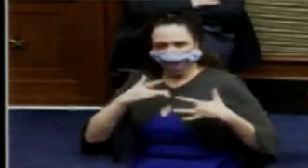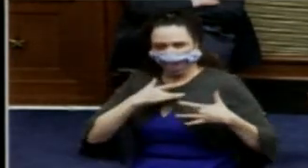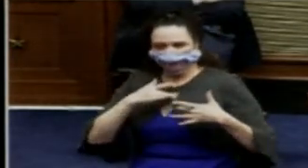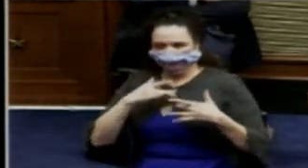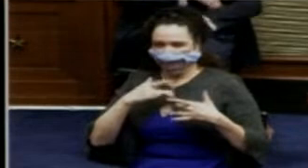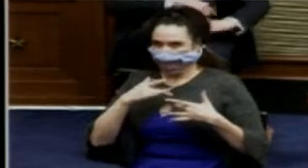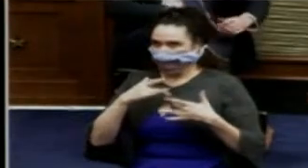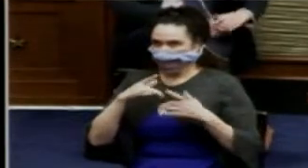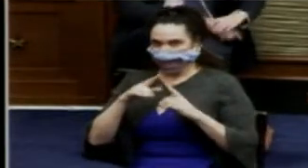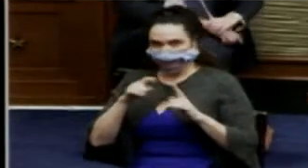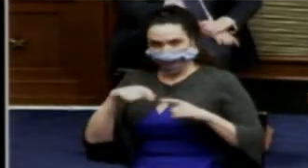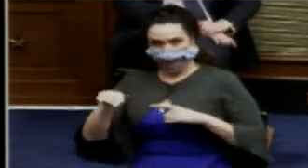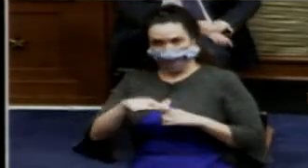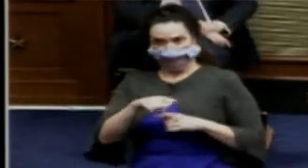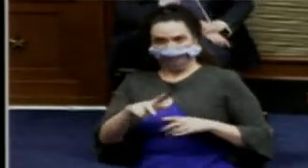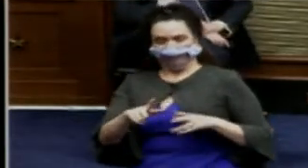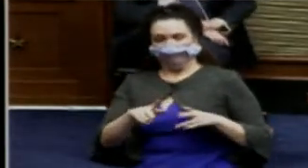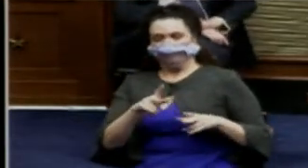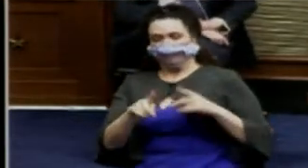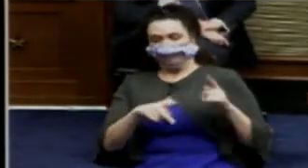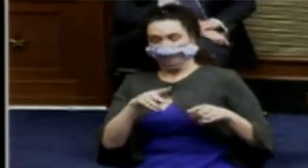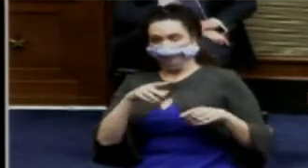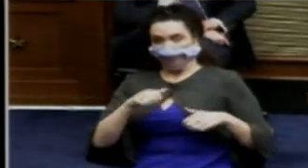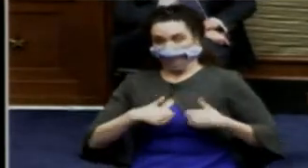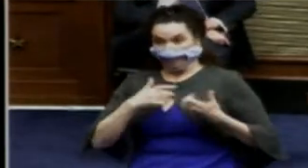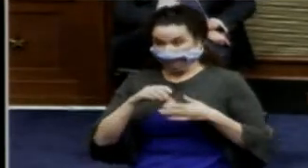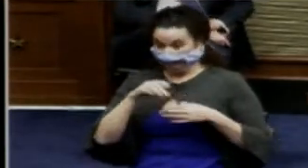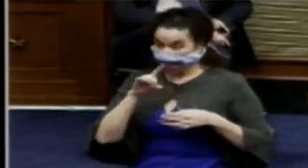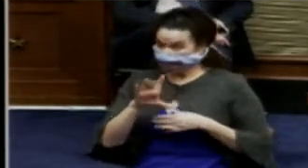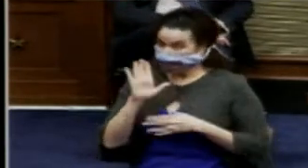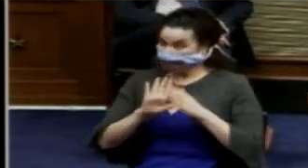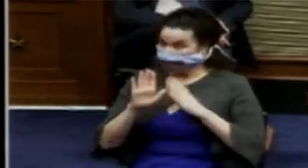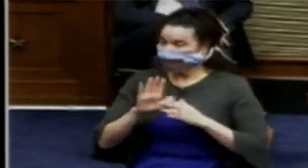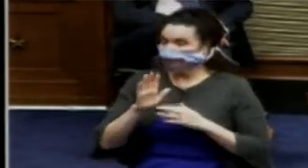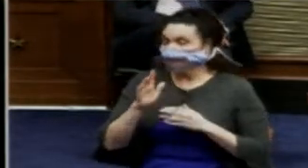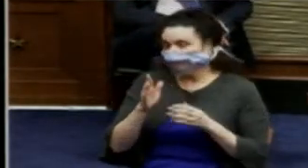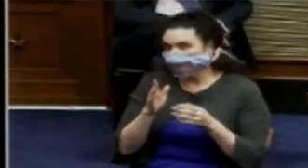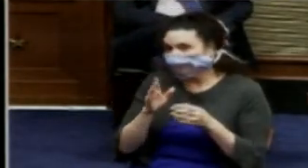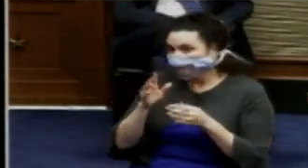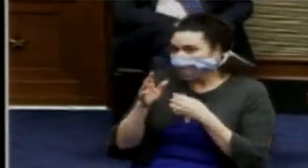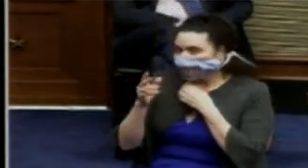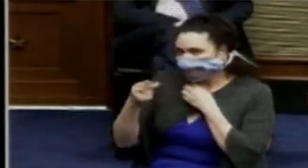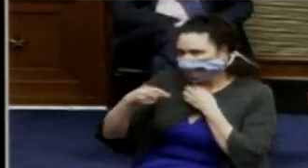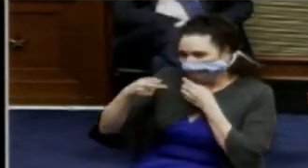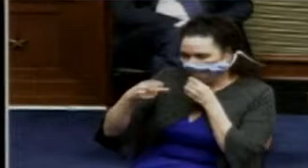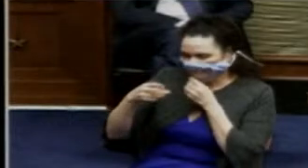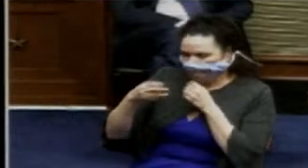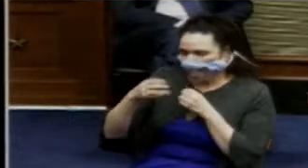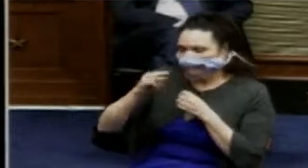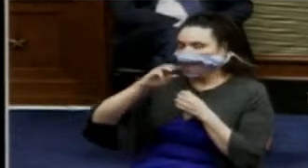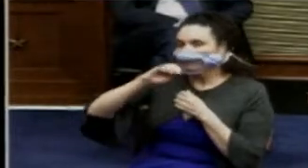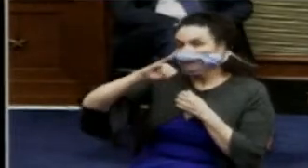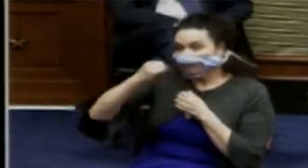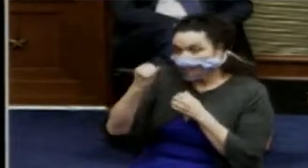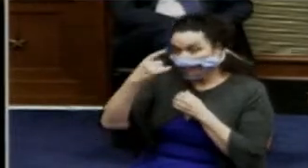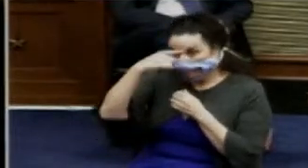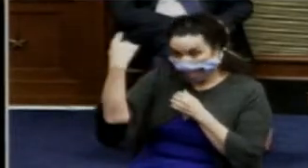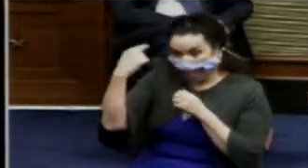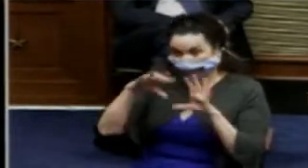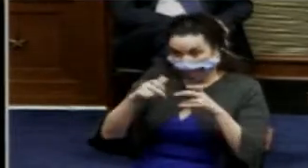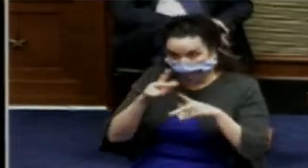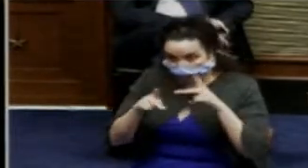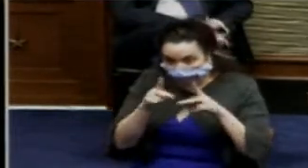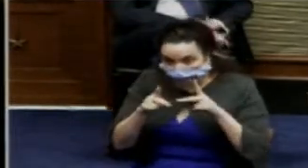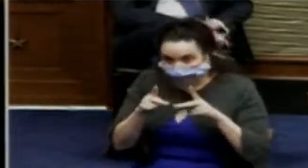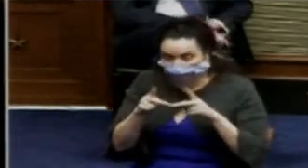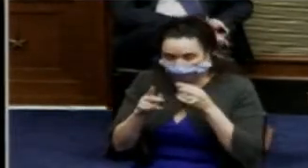population of the district as, at one time, a majority Black population coming into our union. I quoted from an